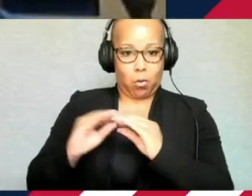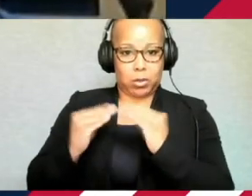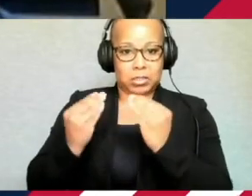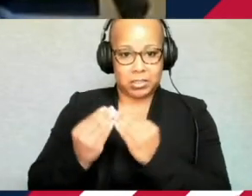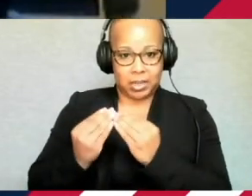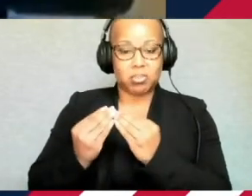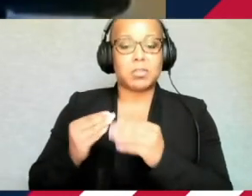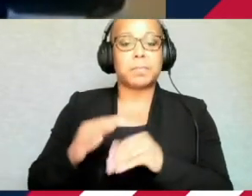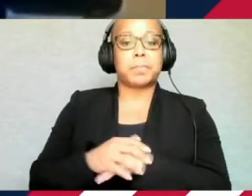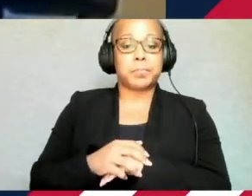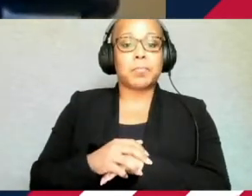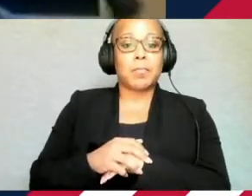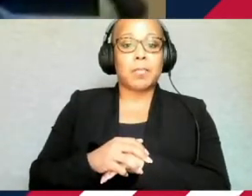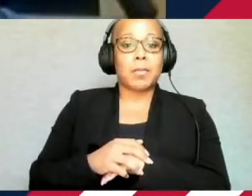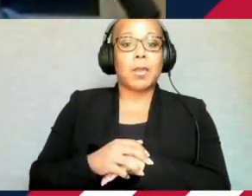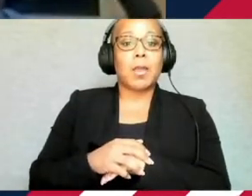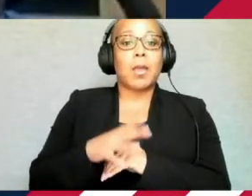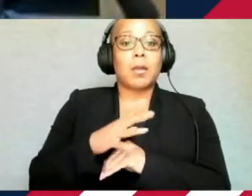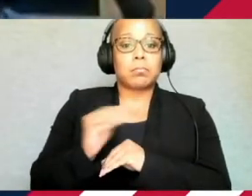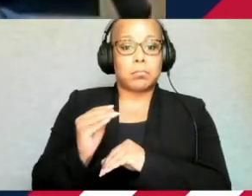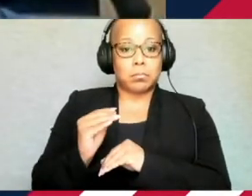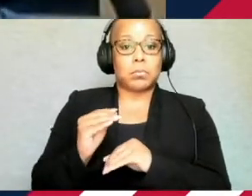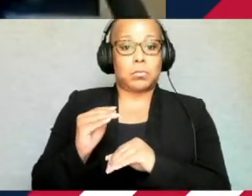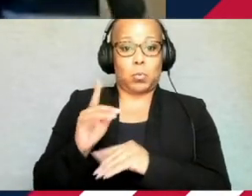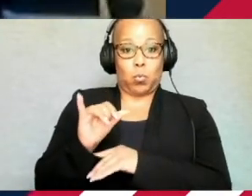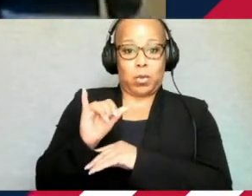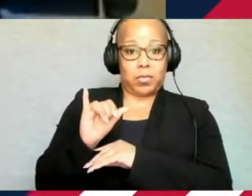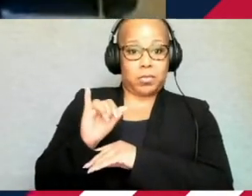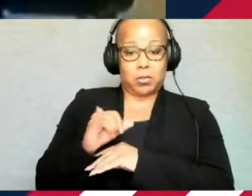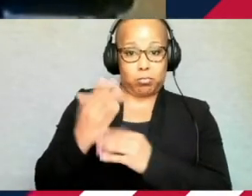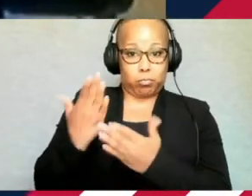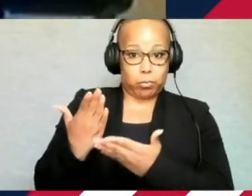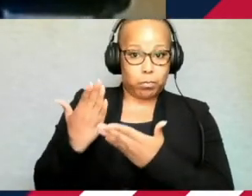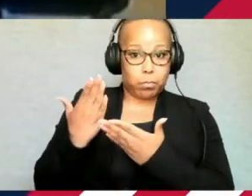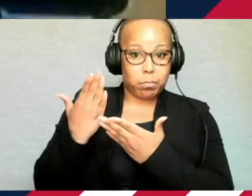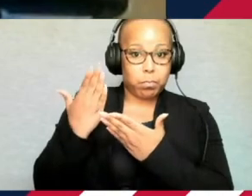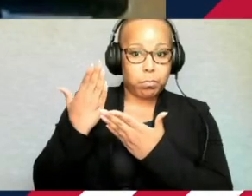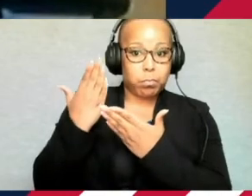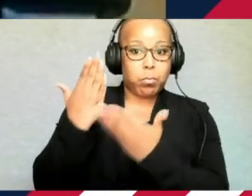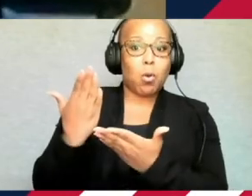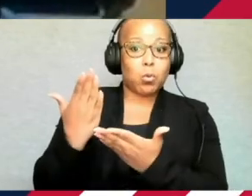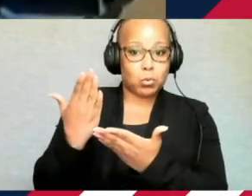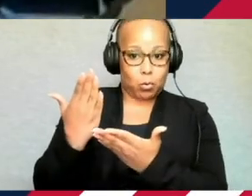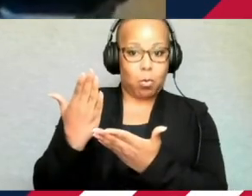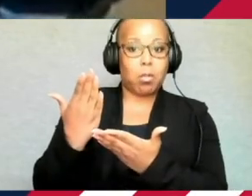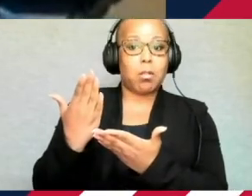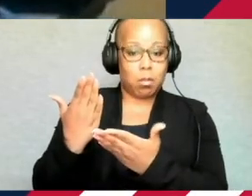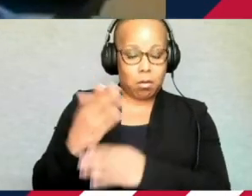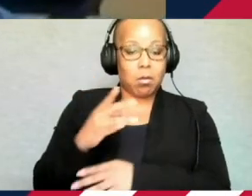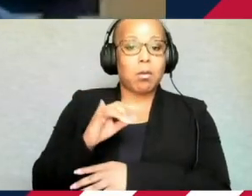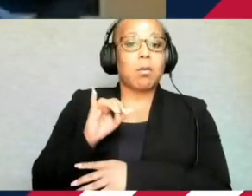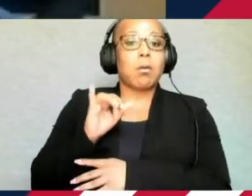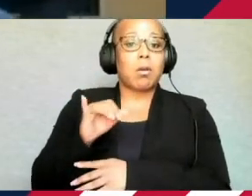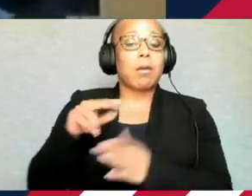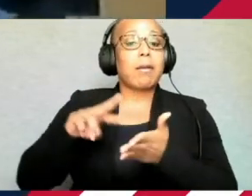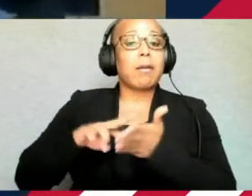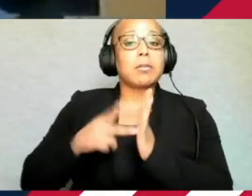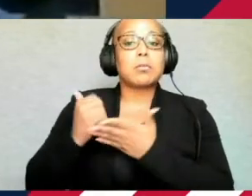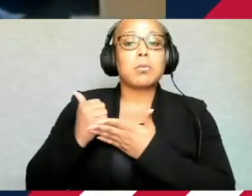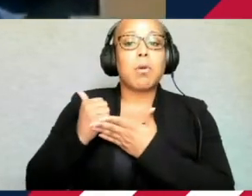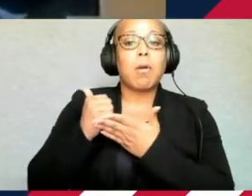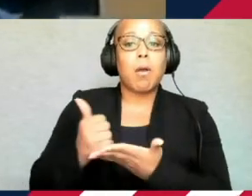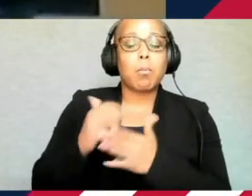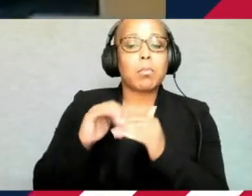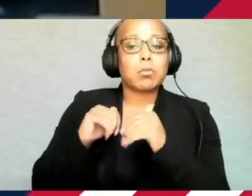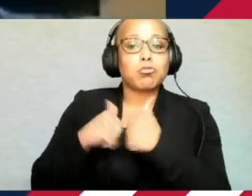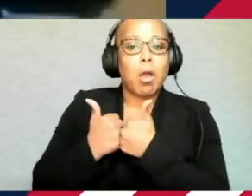Marianas. With this proposal, which is intended to help the challenges that we